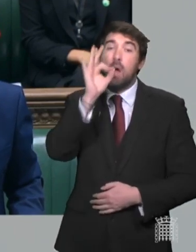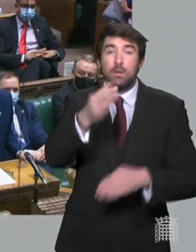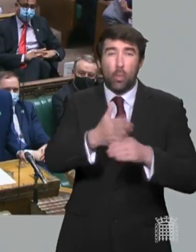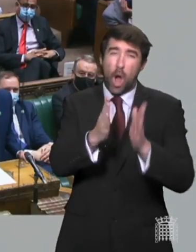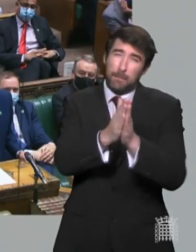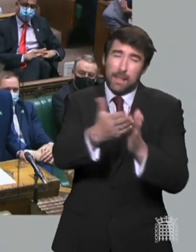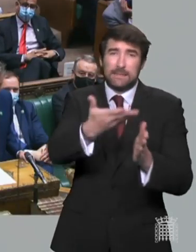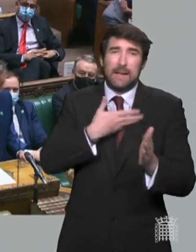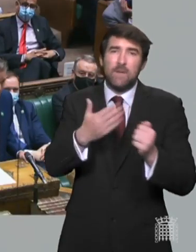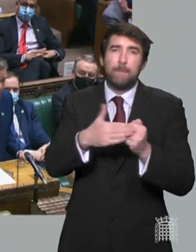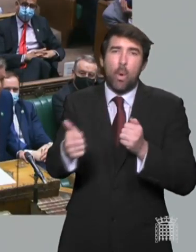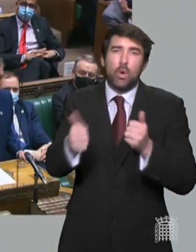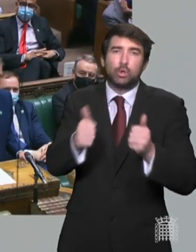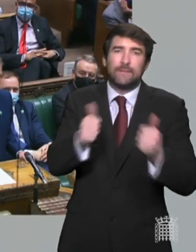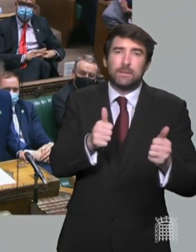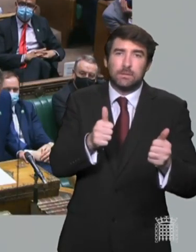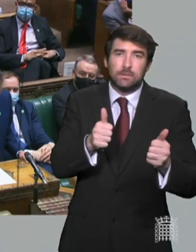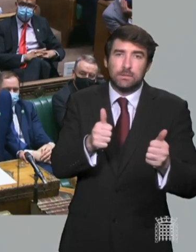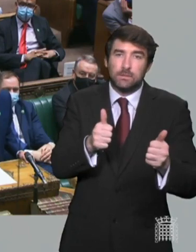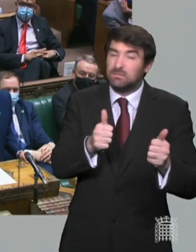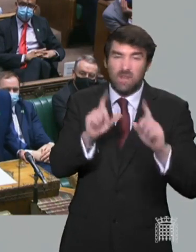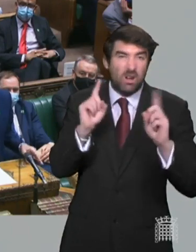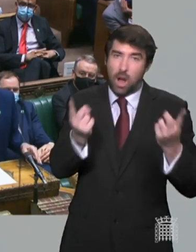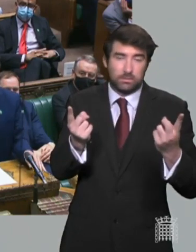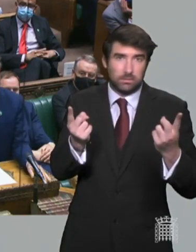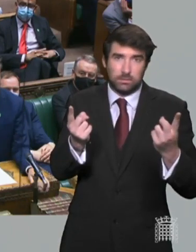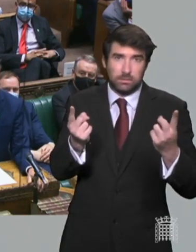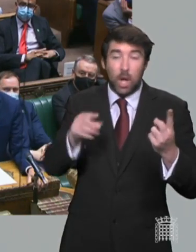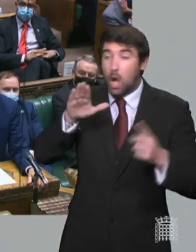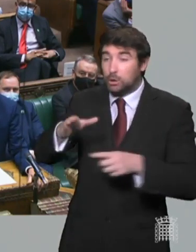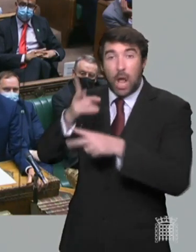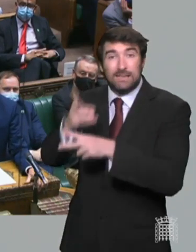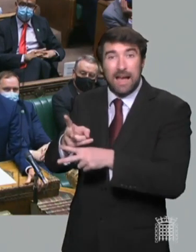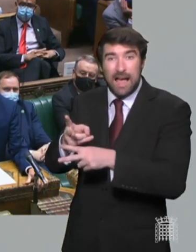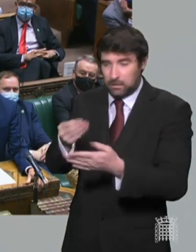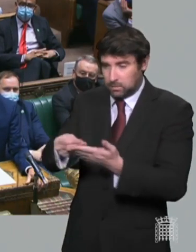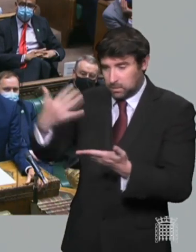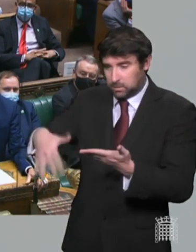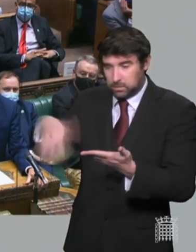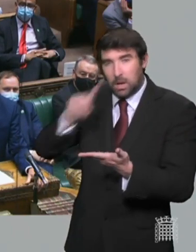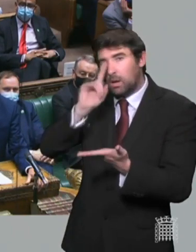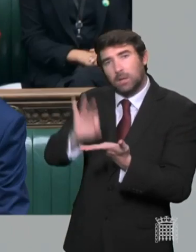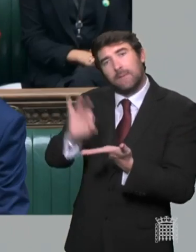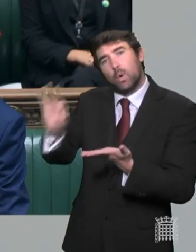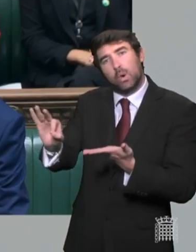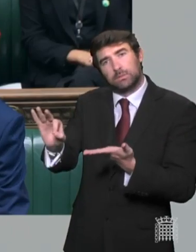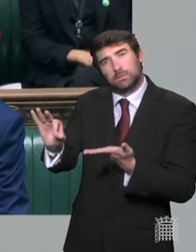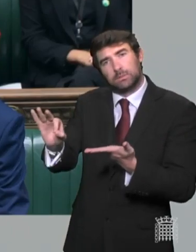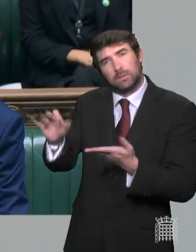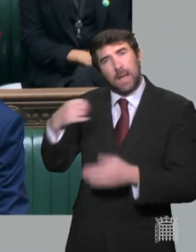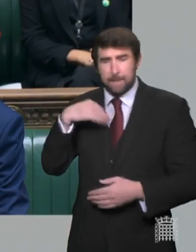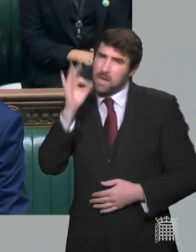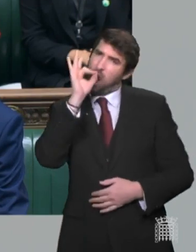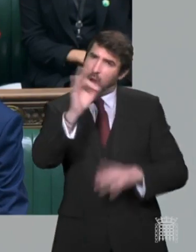them. She's unable to get further help with childcare. What does the Prime Minister, what does the laughter say to